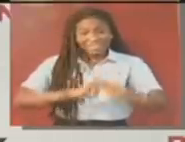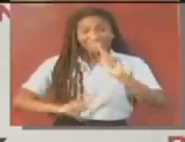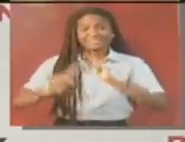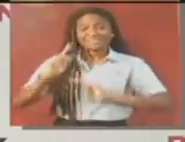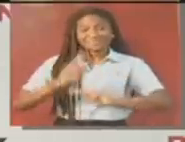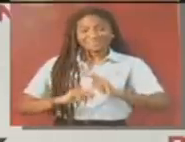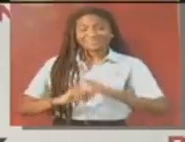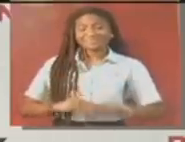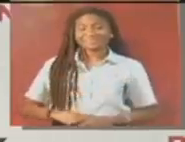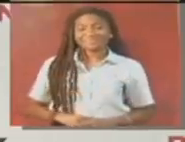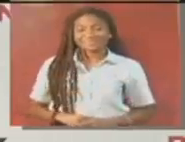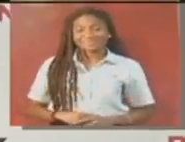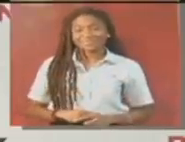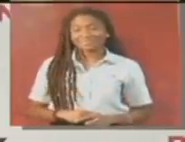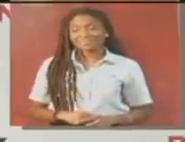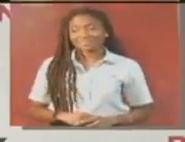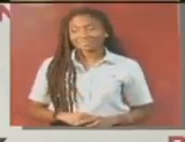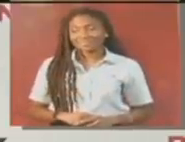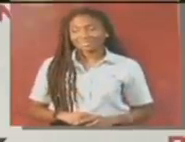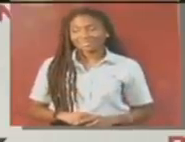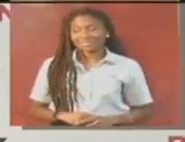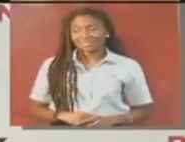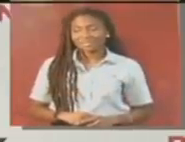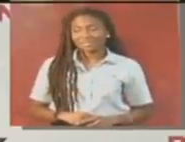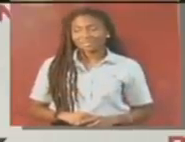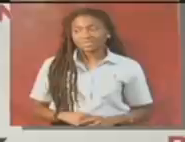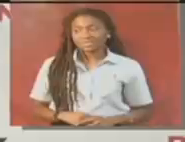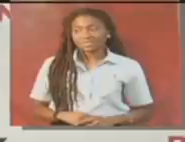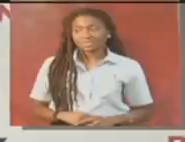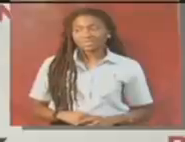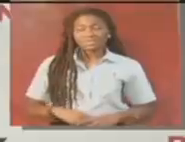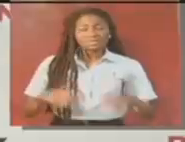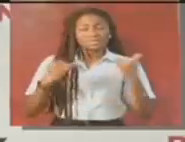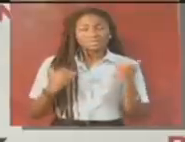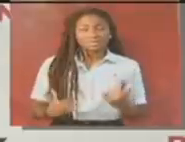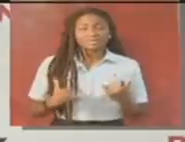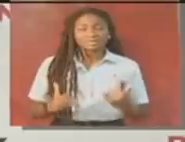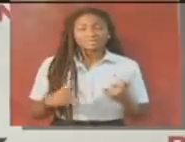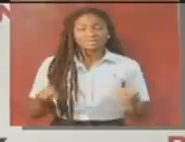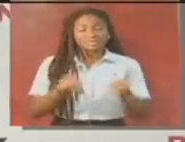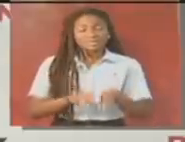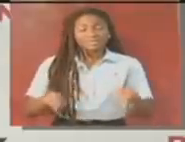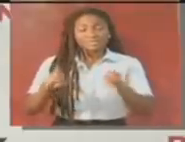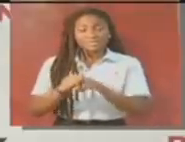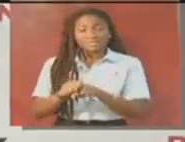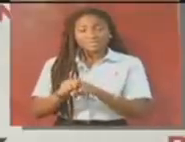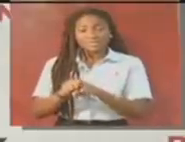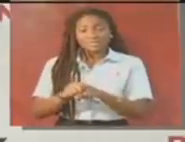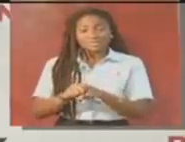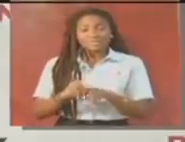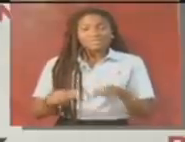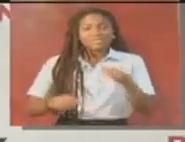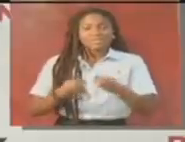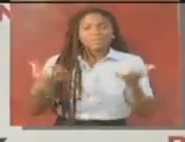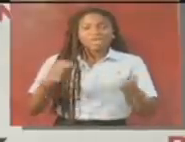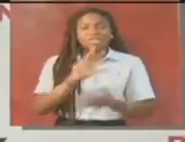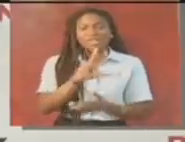that original target of 16,800, and as Ms. Sukhchand has pointed out, we have now vaccinated